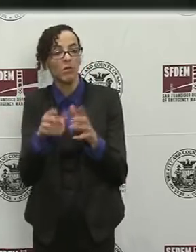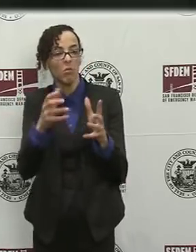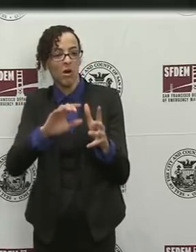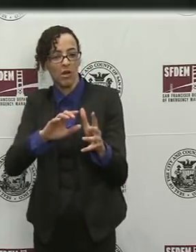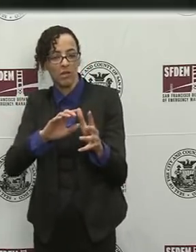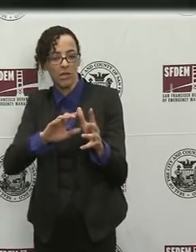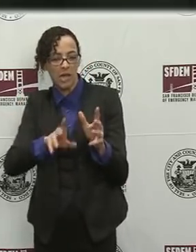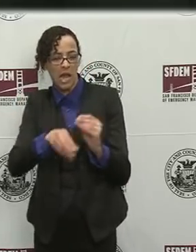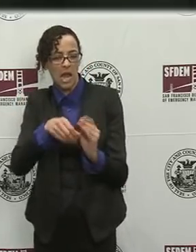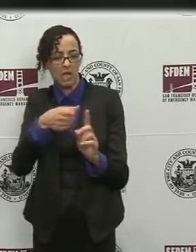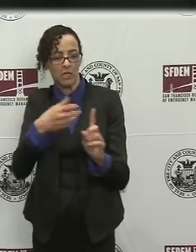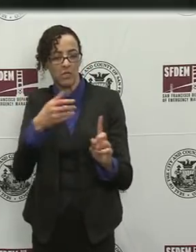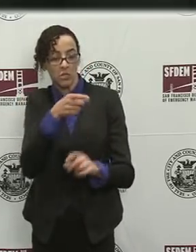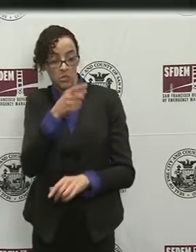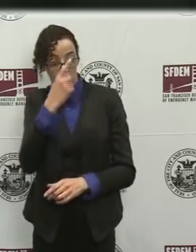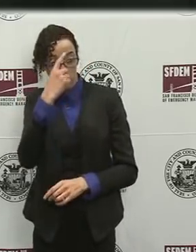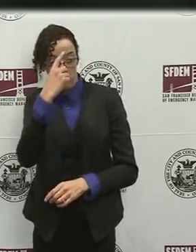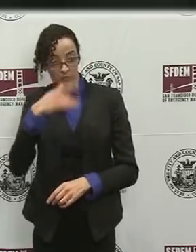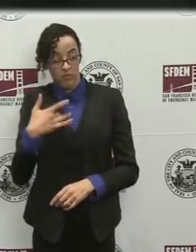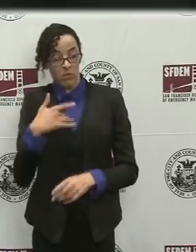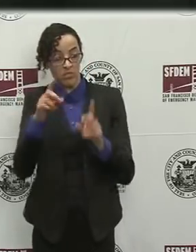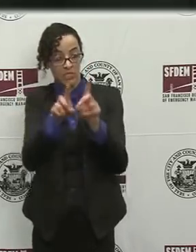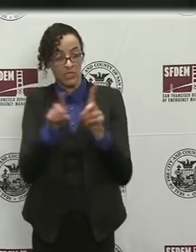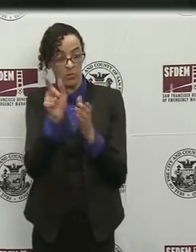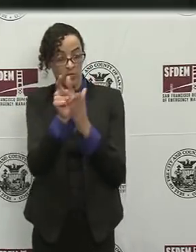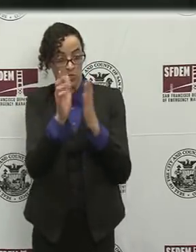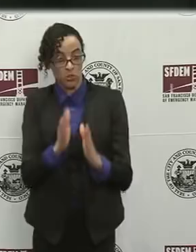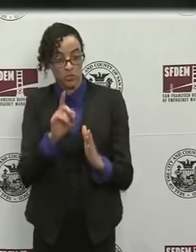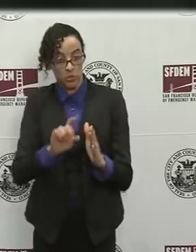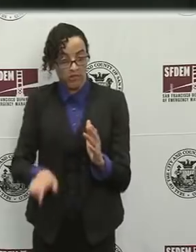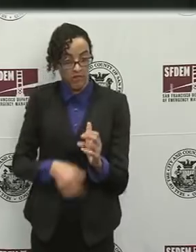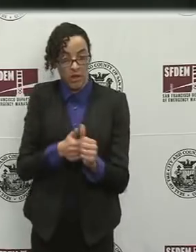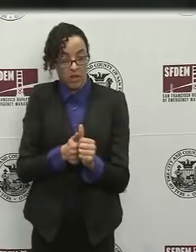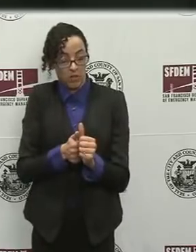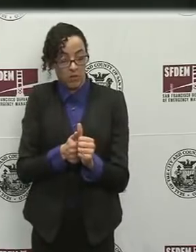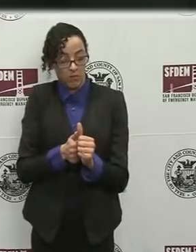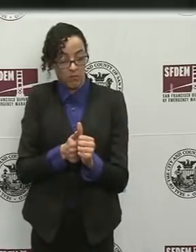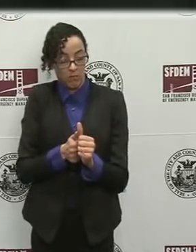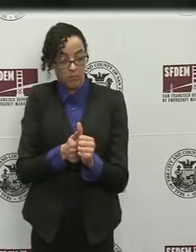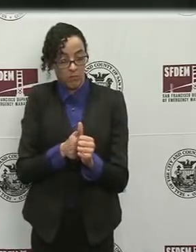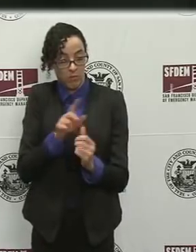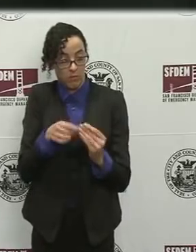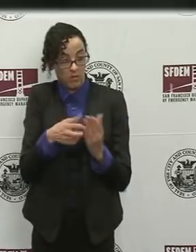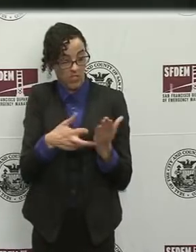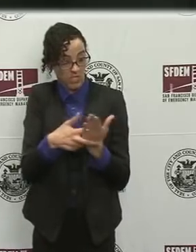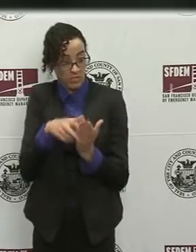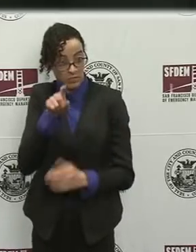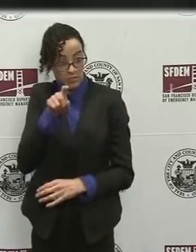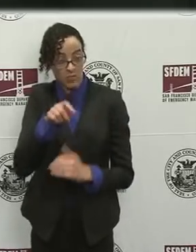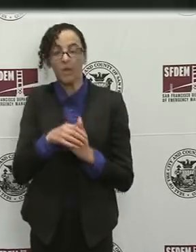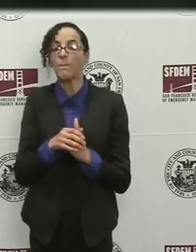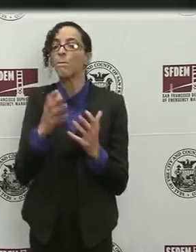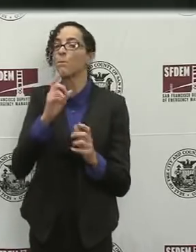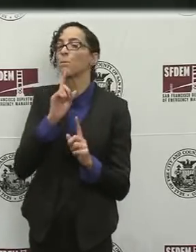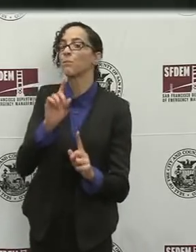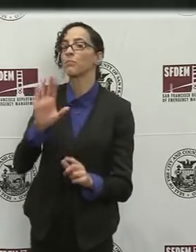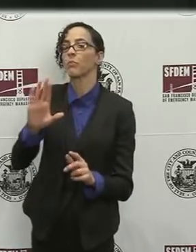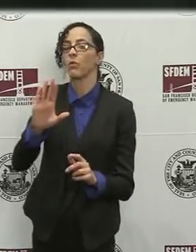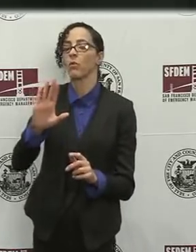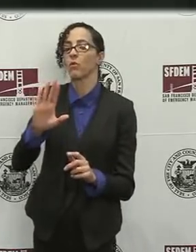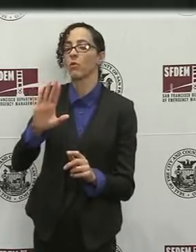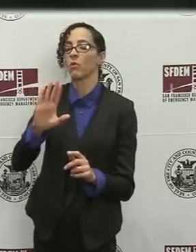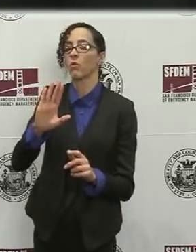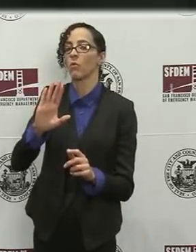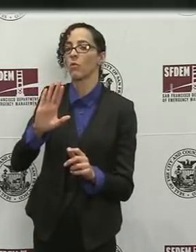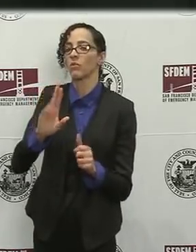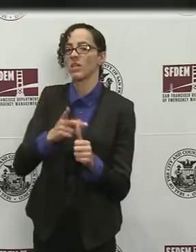charges stemming from the citations your officers have issued? Let me answer the second part first. I've had conversations with our